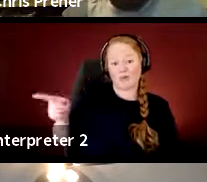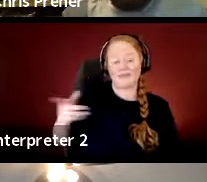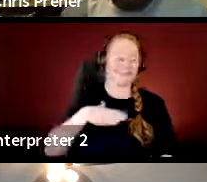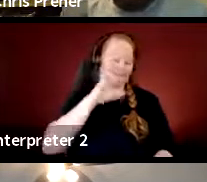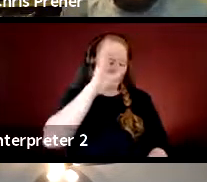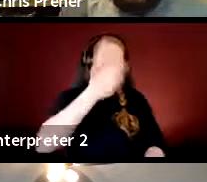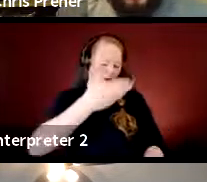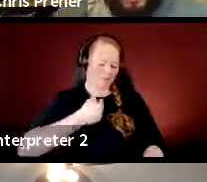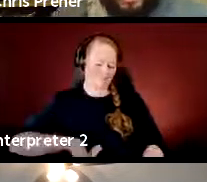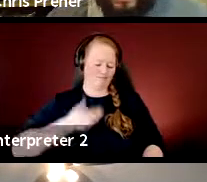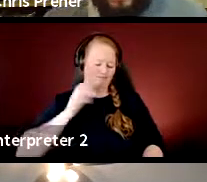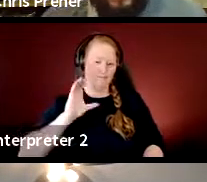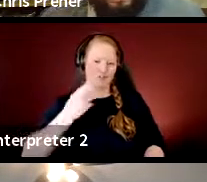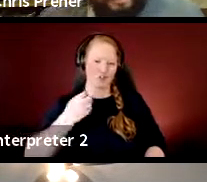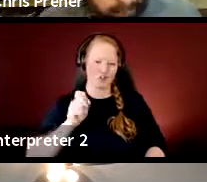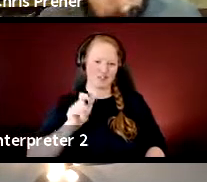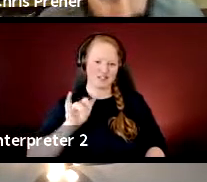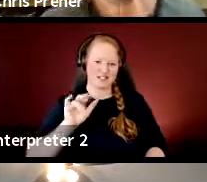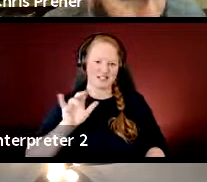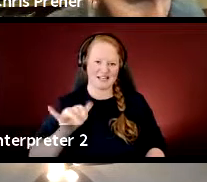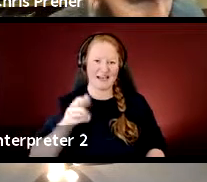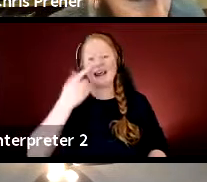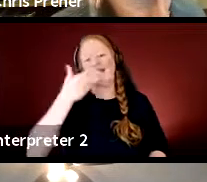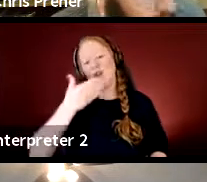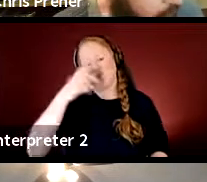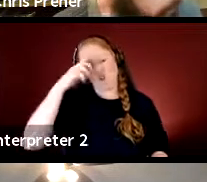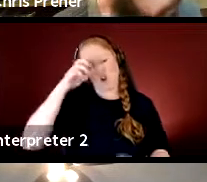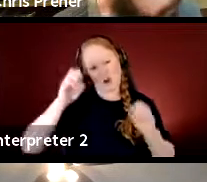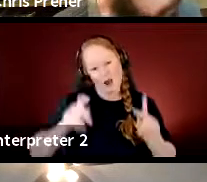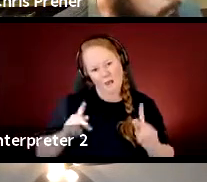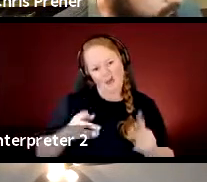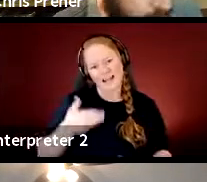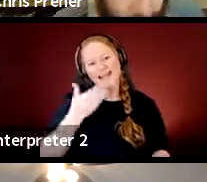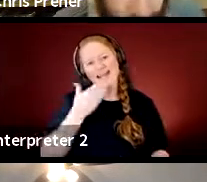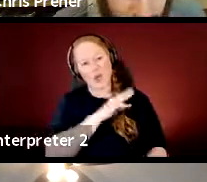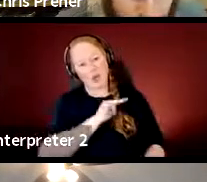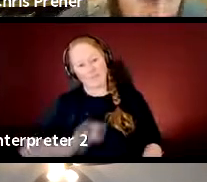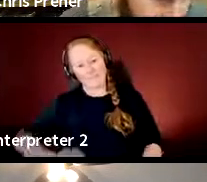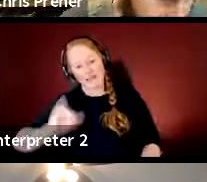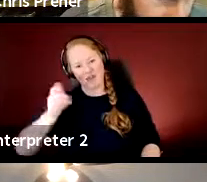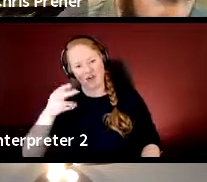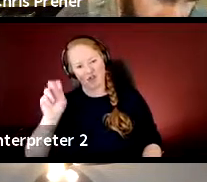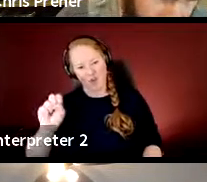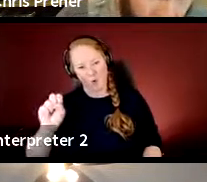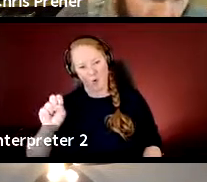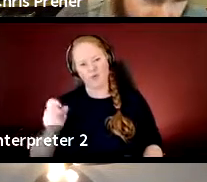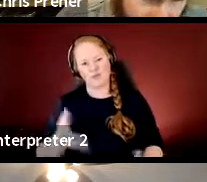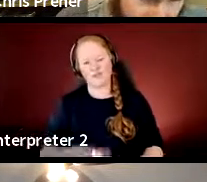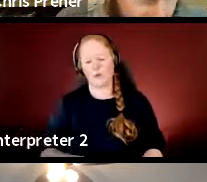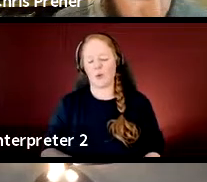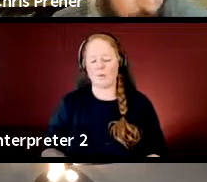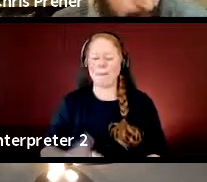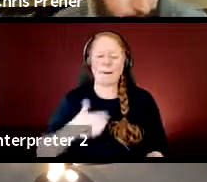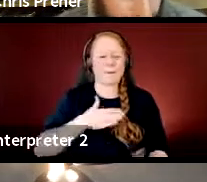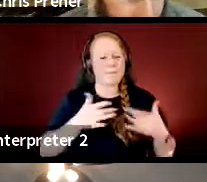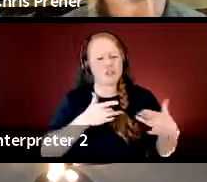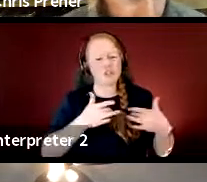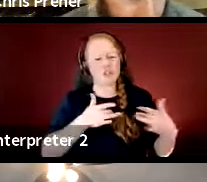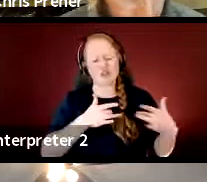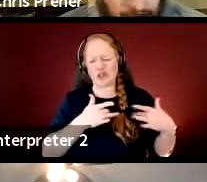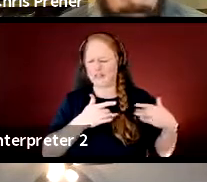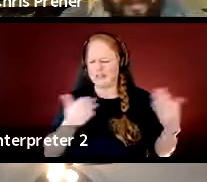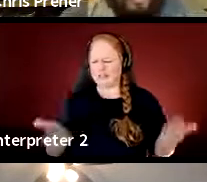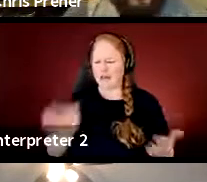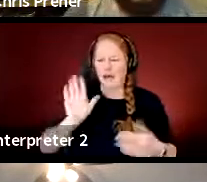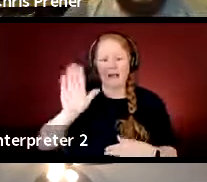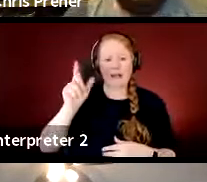Smith. Thank you for the opportunity, and thank you, Mayor Jones, for having us. My concern is that meeting their needs on the streets